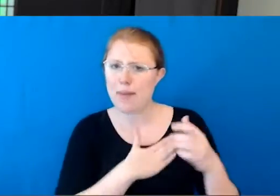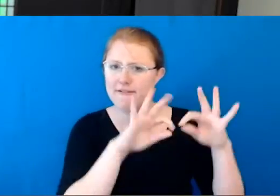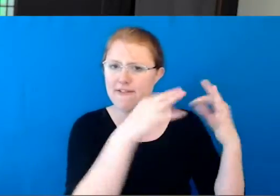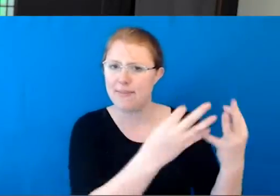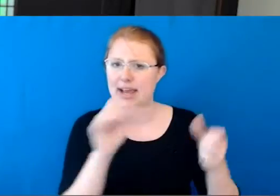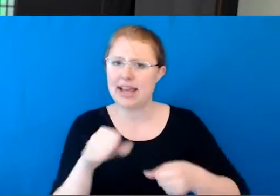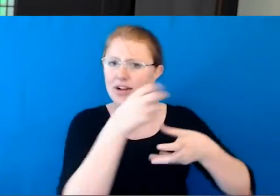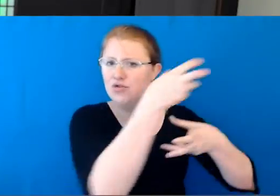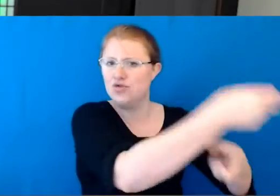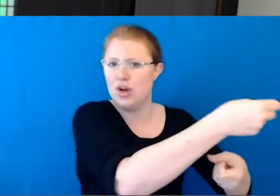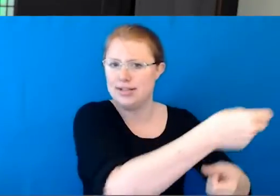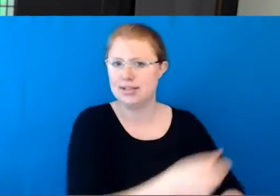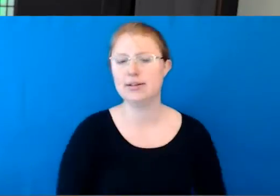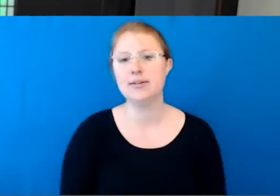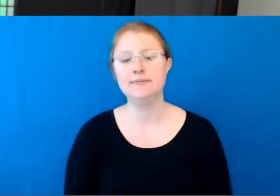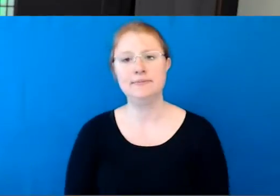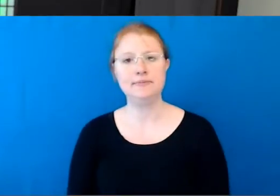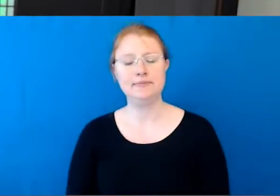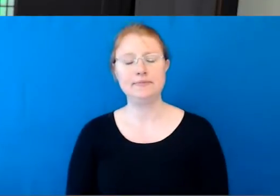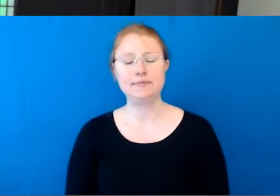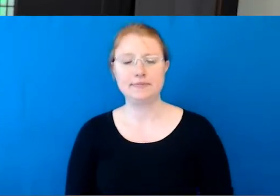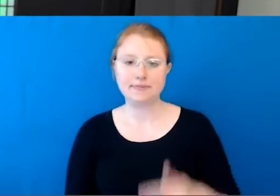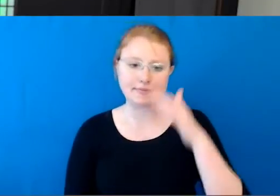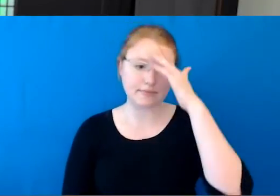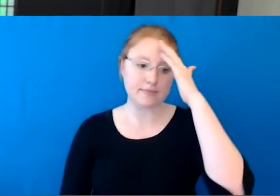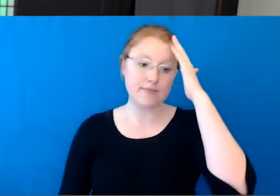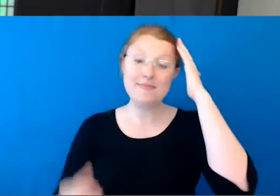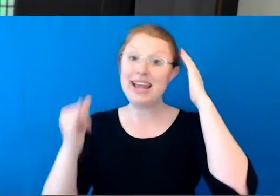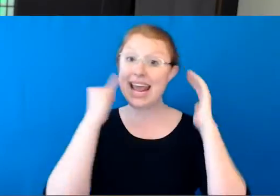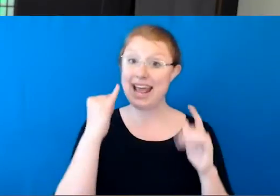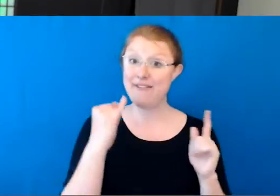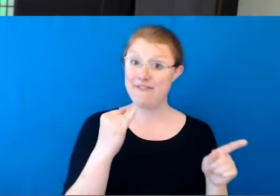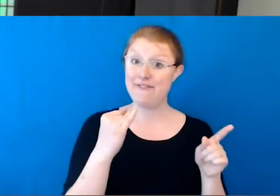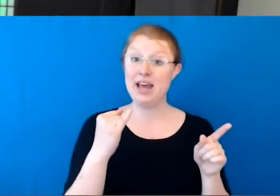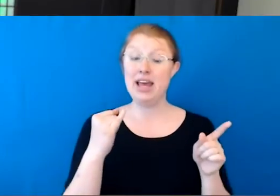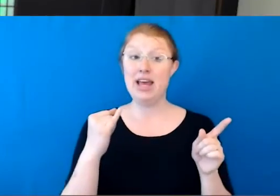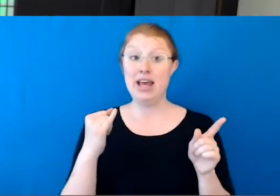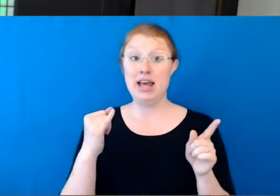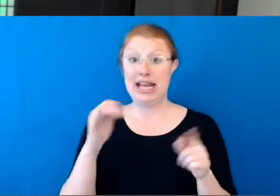his wife. And if his wife is a mother, he can trust